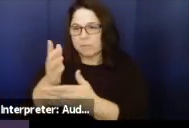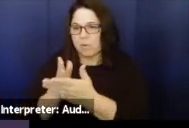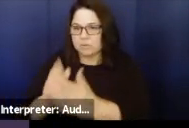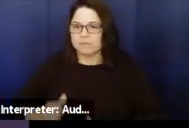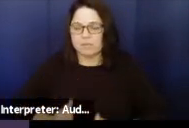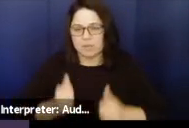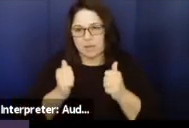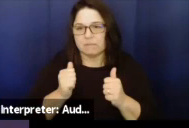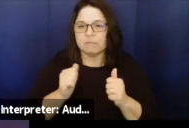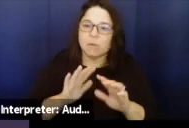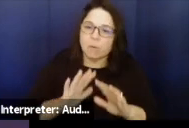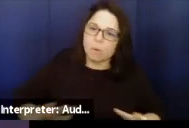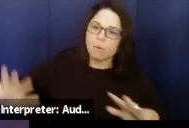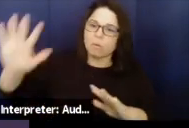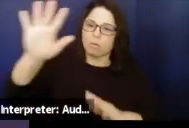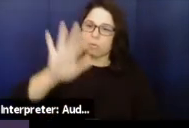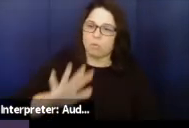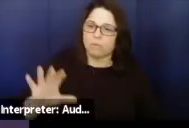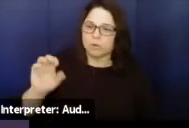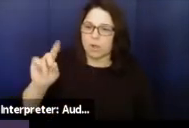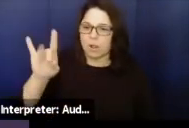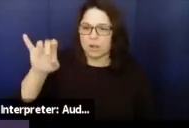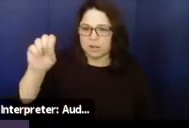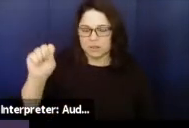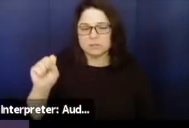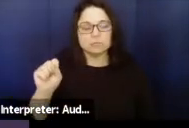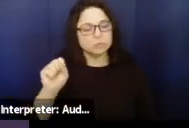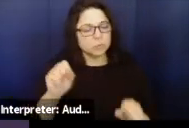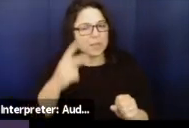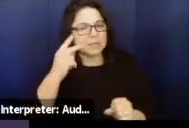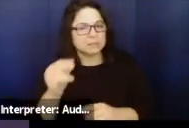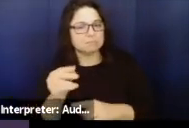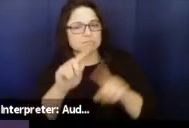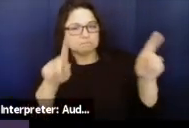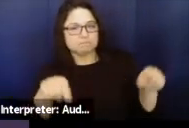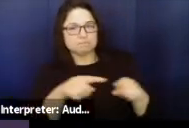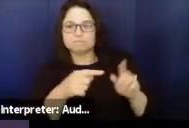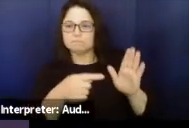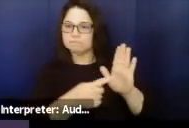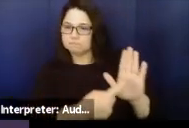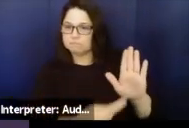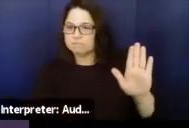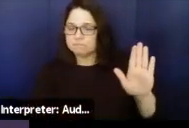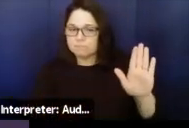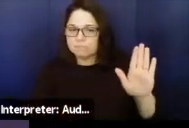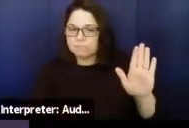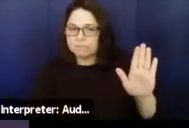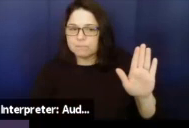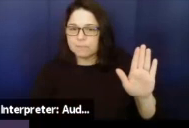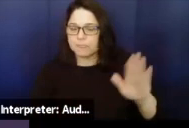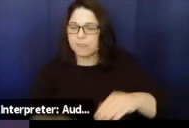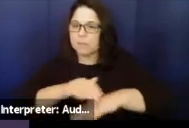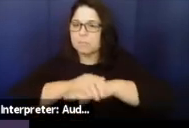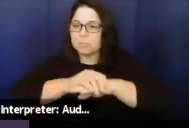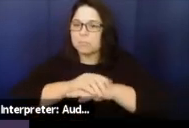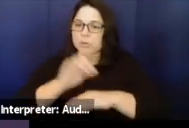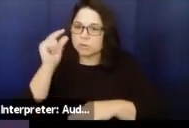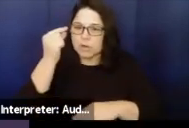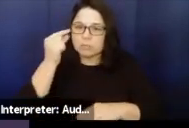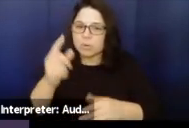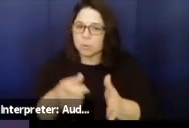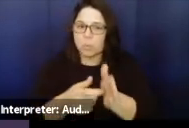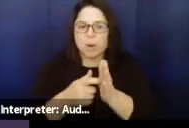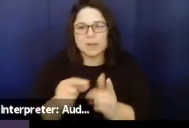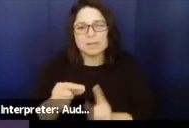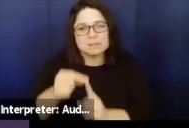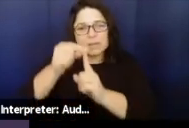can see on this slide, the British government required a special paper with an embossed revenue stamp